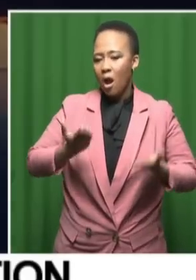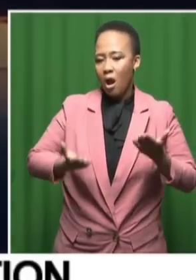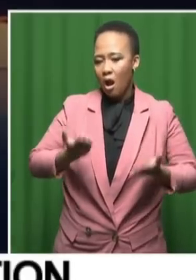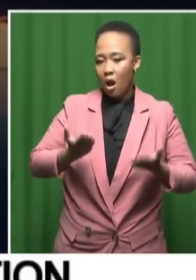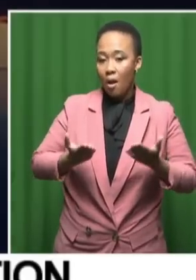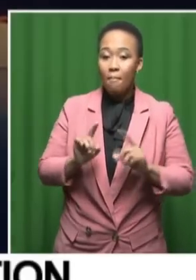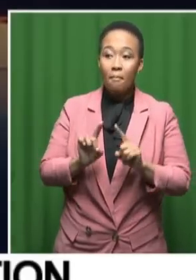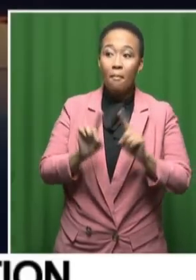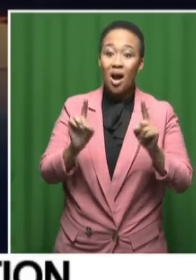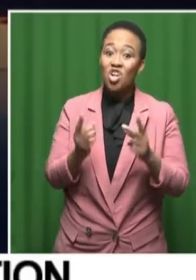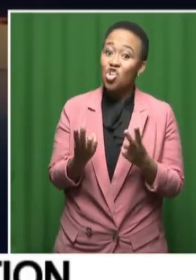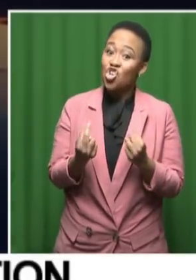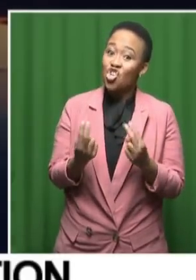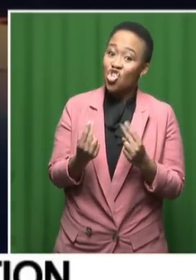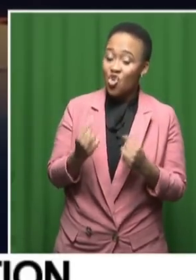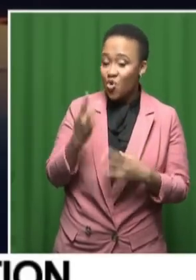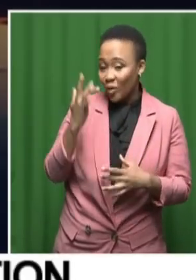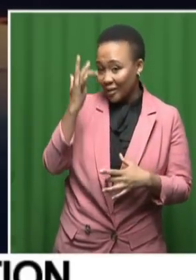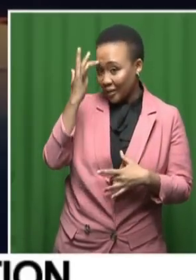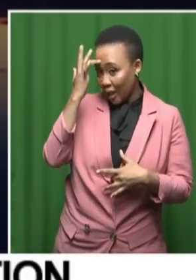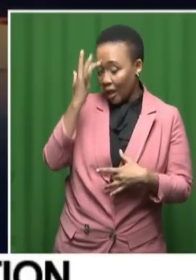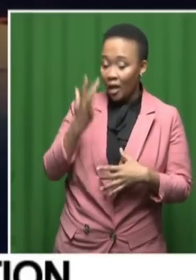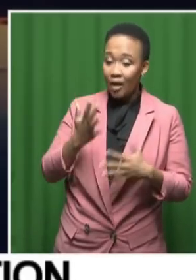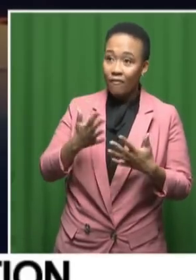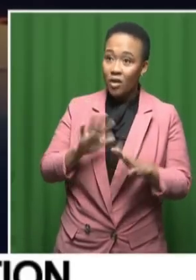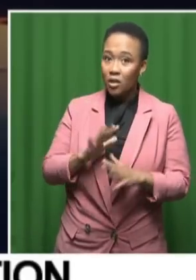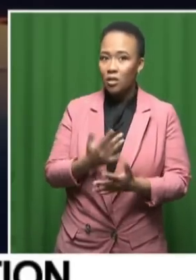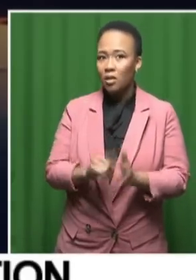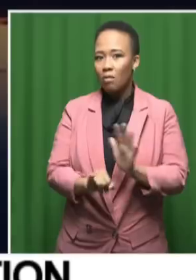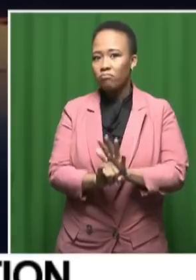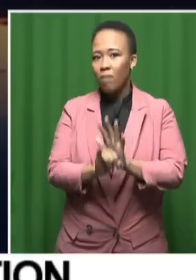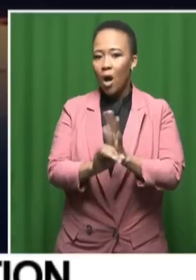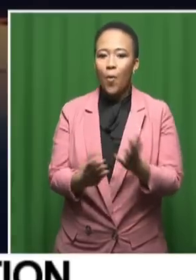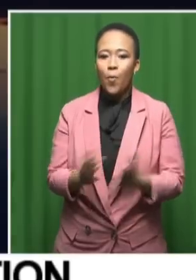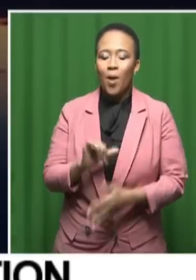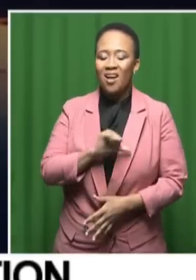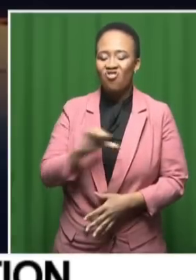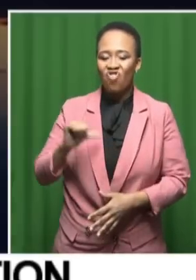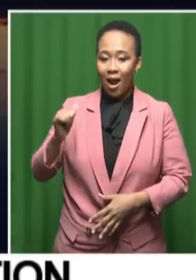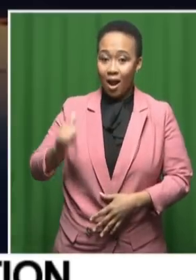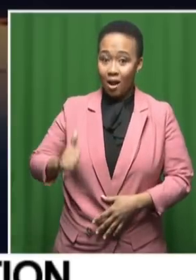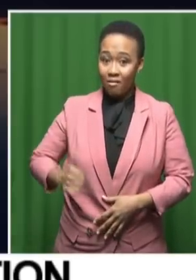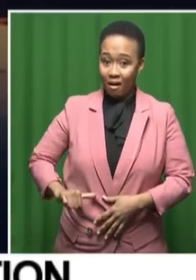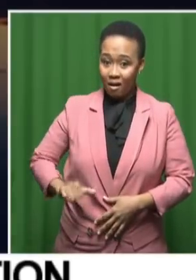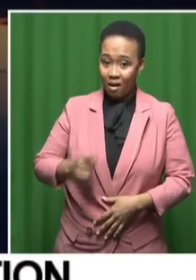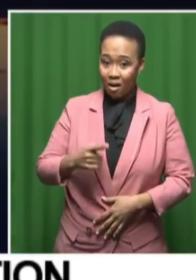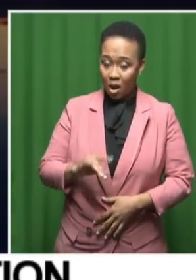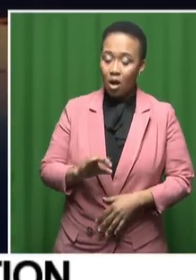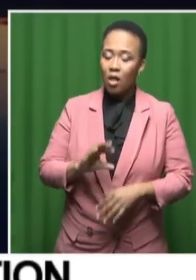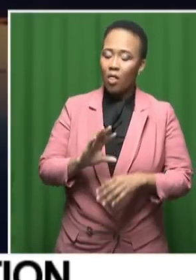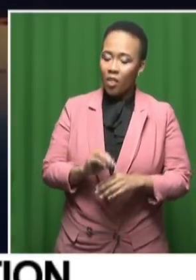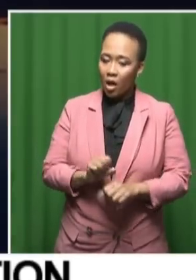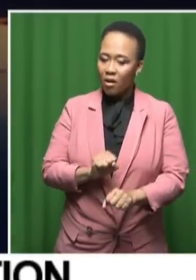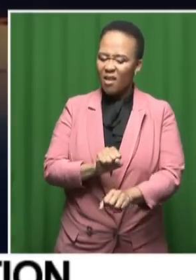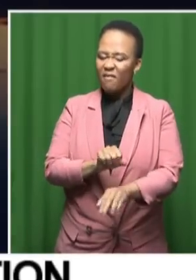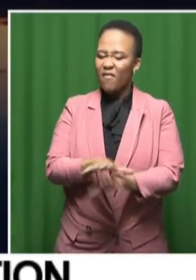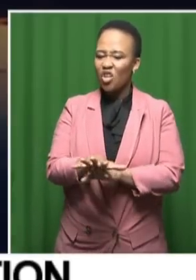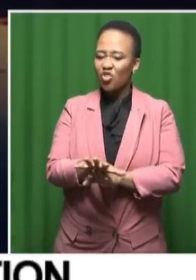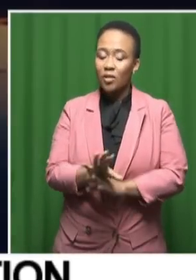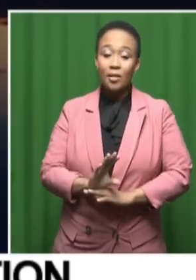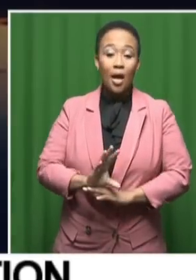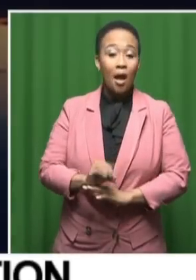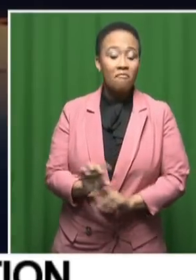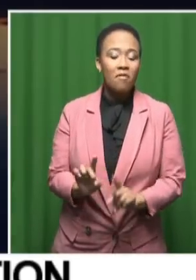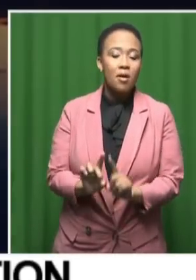the new variant is yet to be identified in China, which is, of course, currently undergoing a surge in infections. And it is,